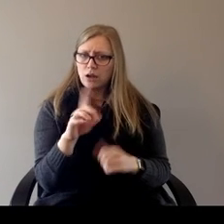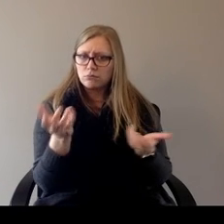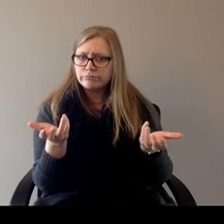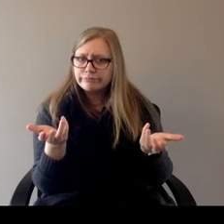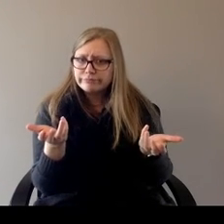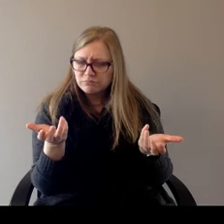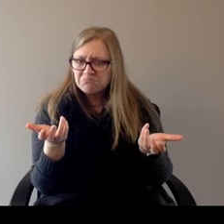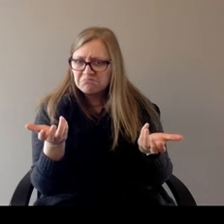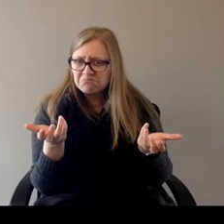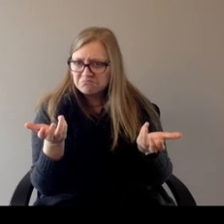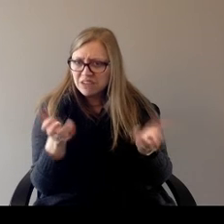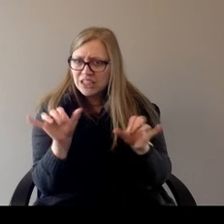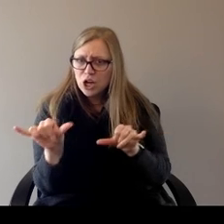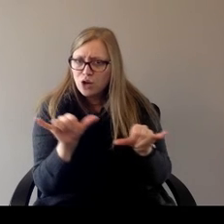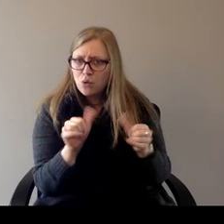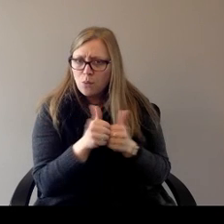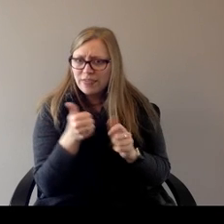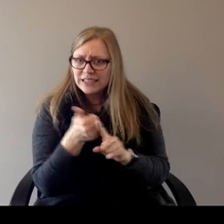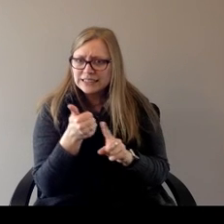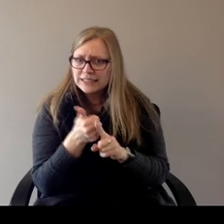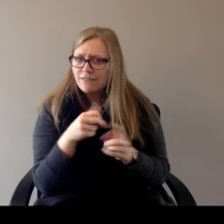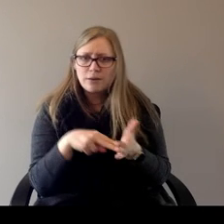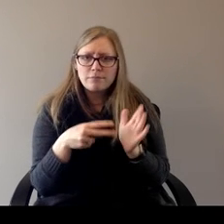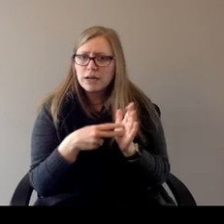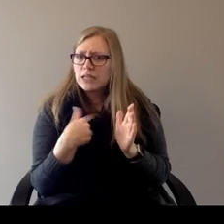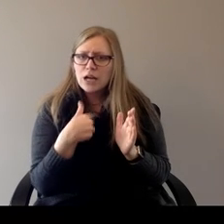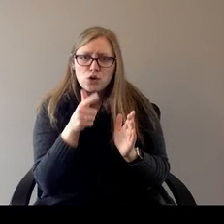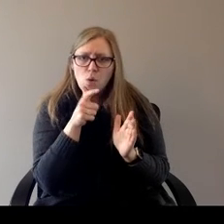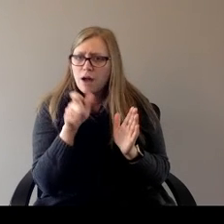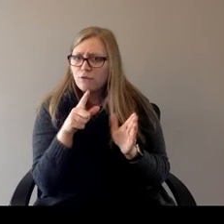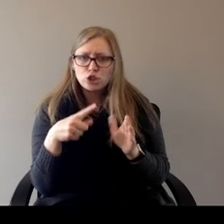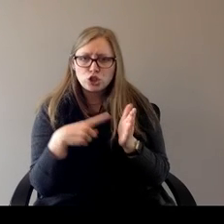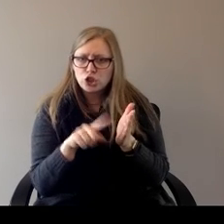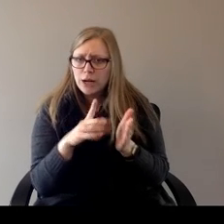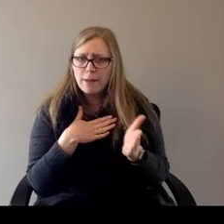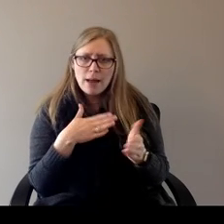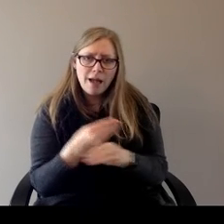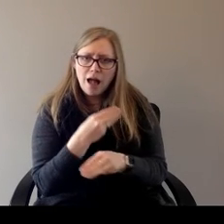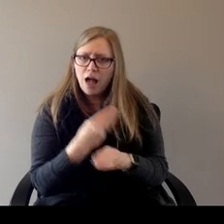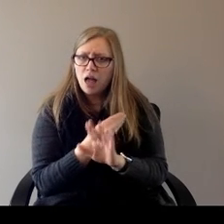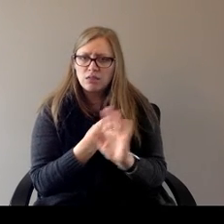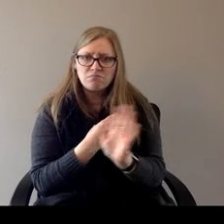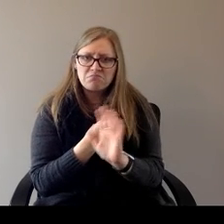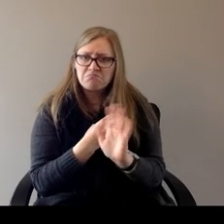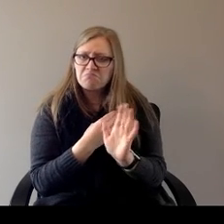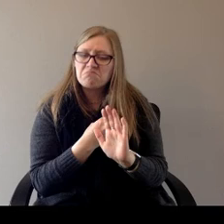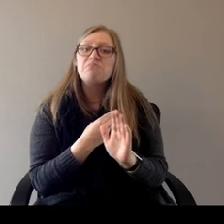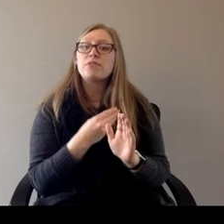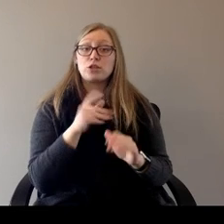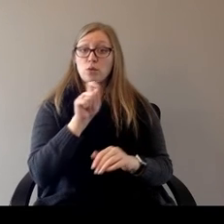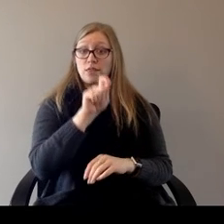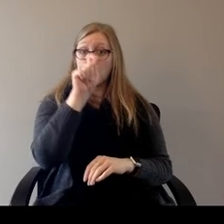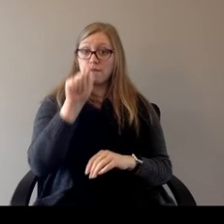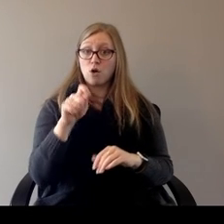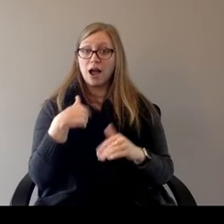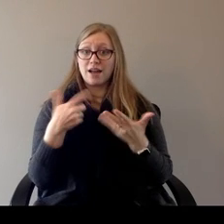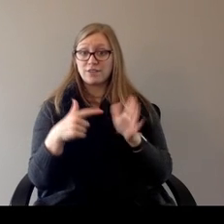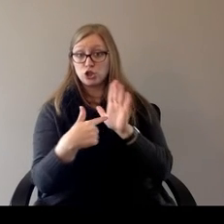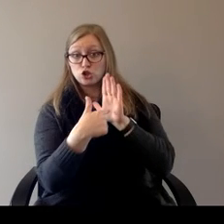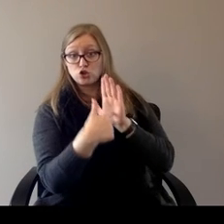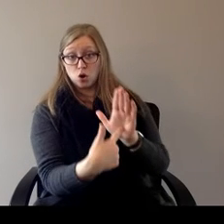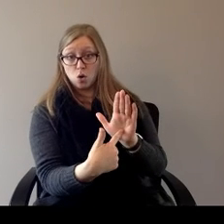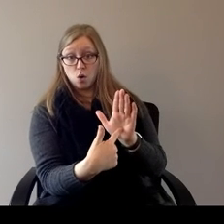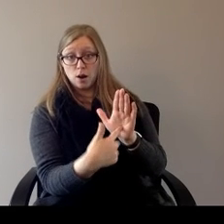to check that out because it's the same line. And so therefore, I've shown by side